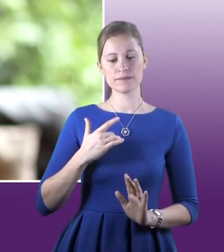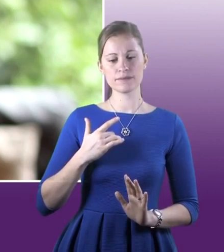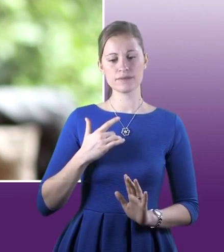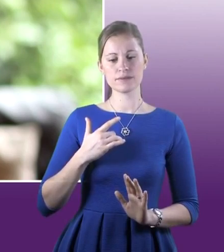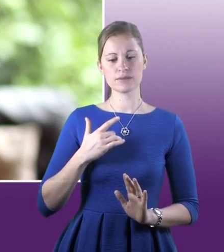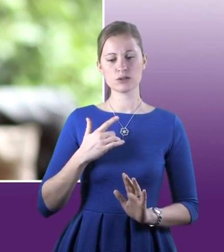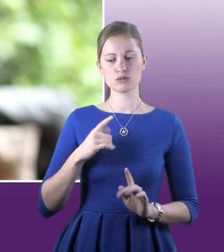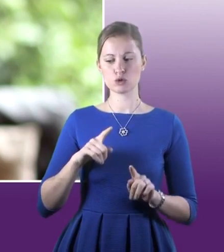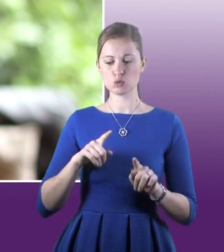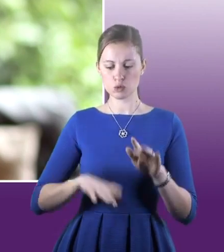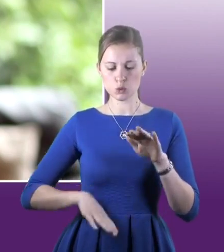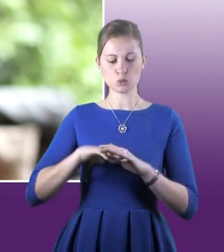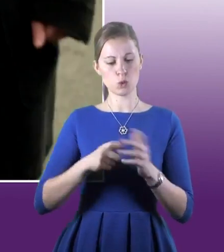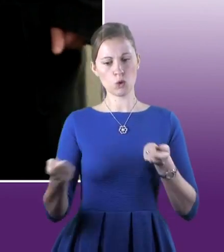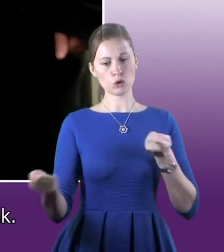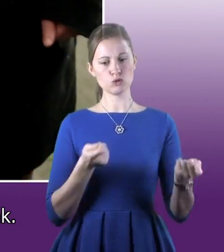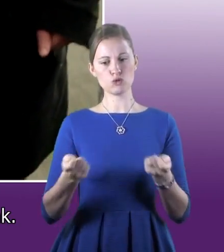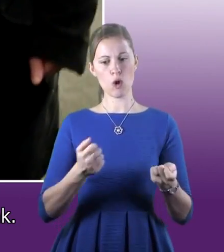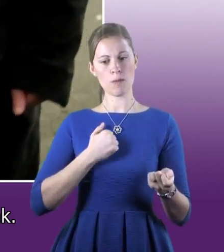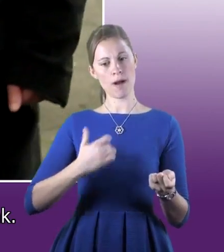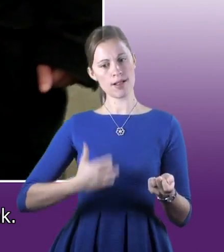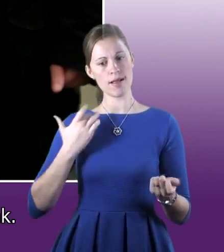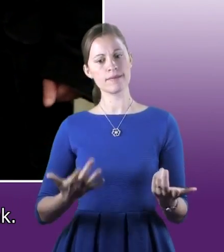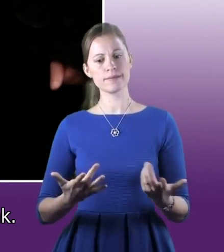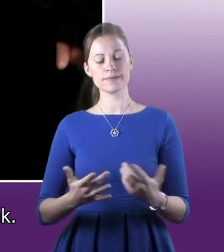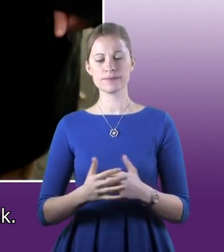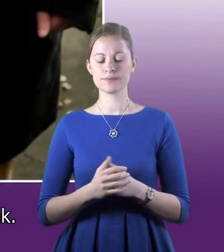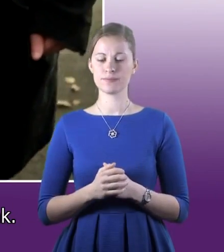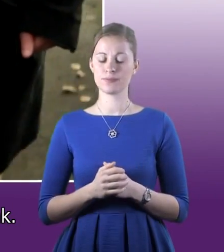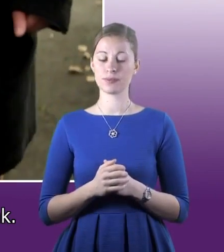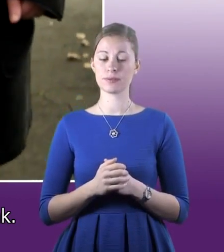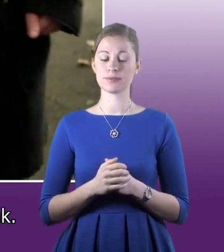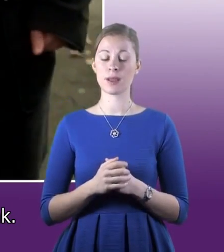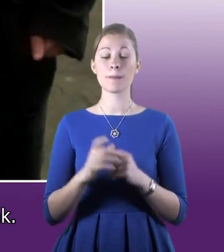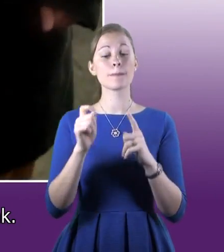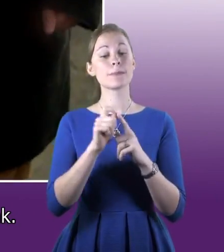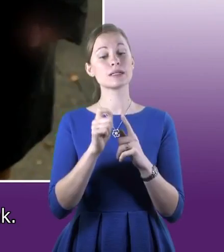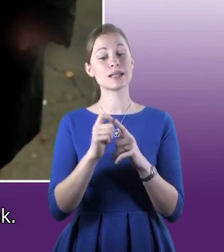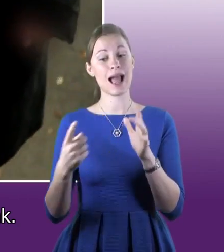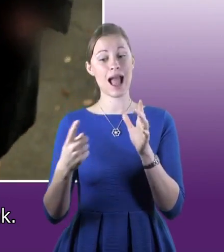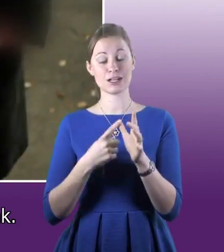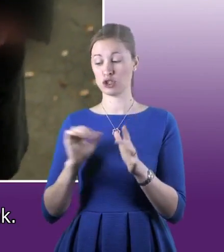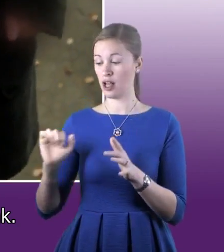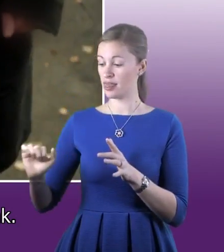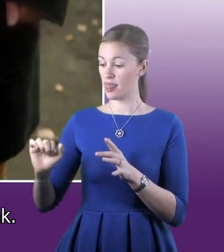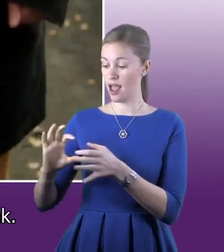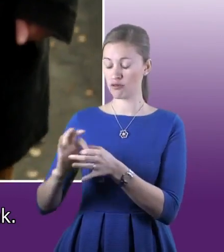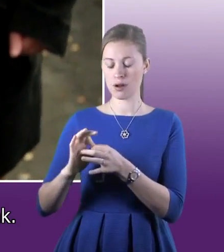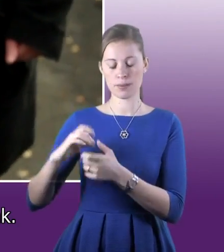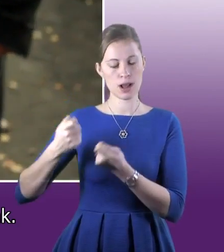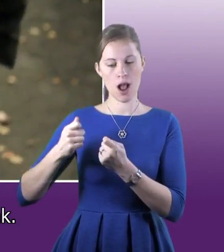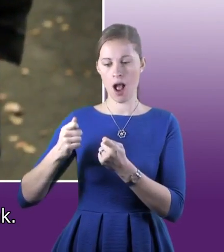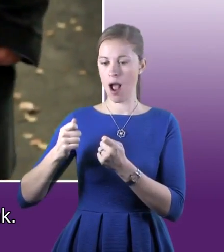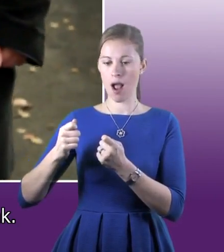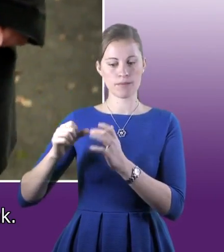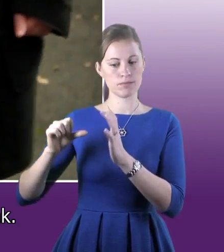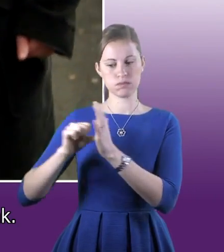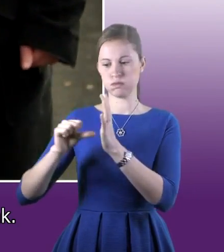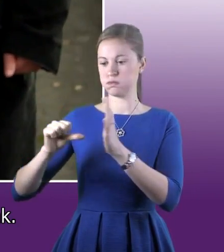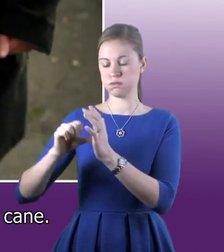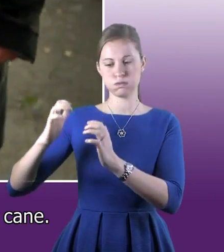almost by totally controlling it. Peter and Angie were in a cycle that was becoming very destructive and difficult to